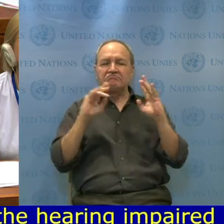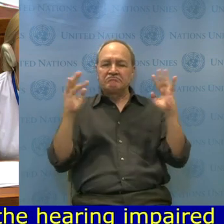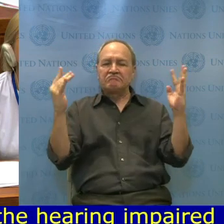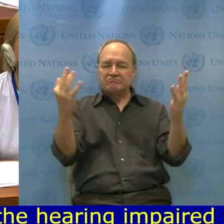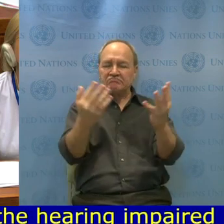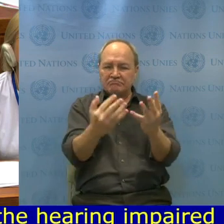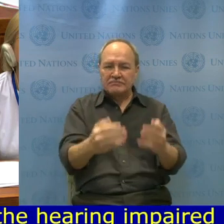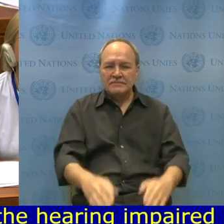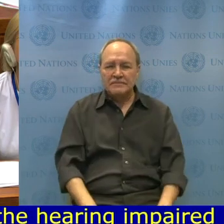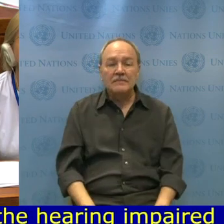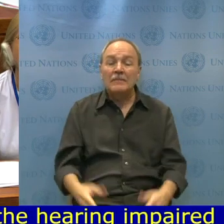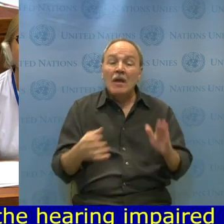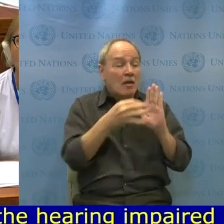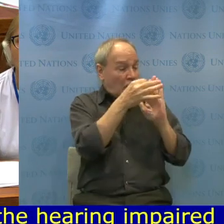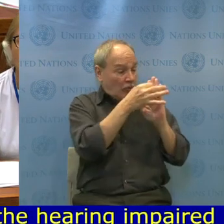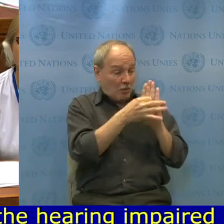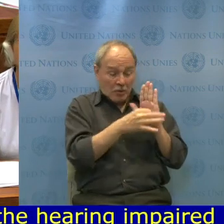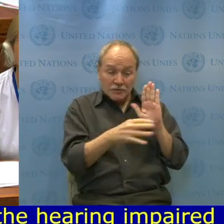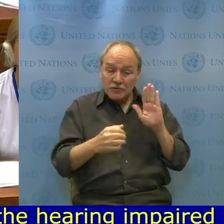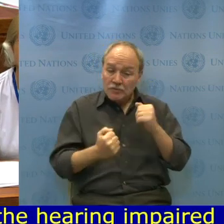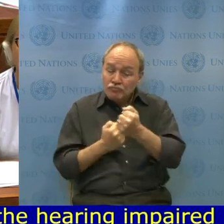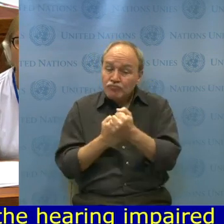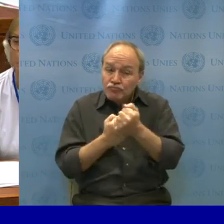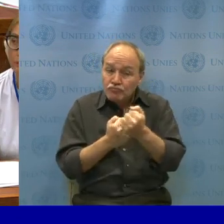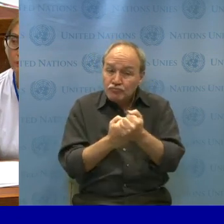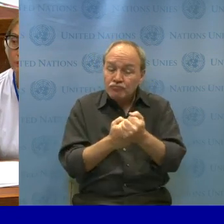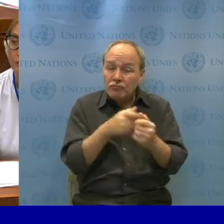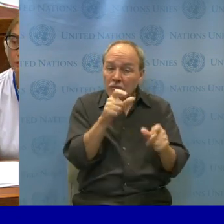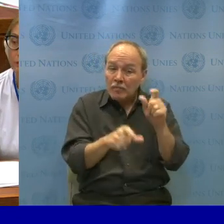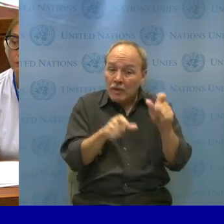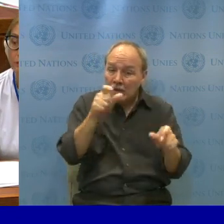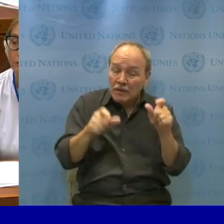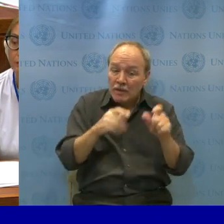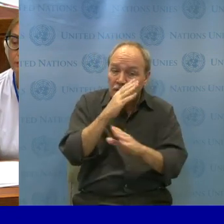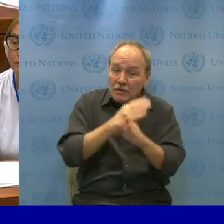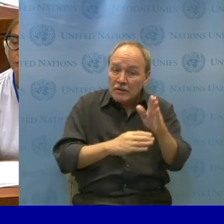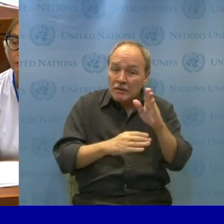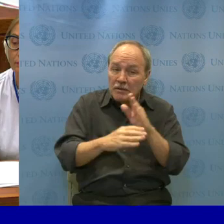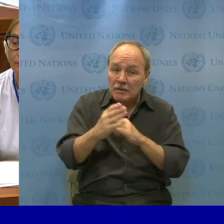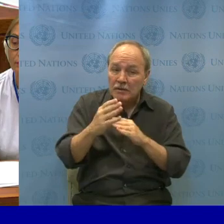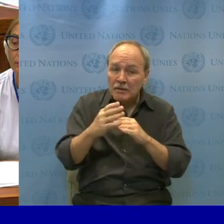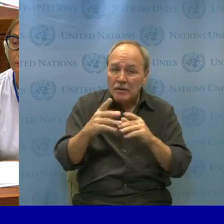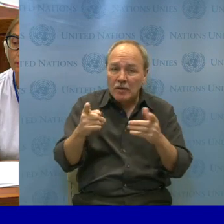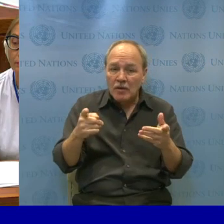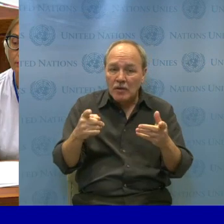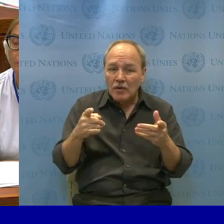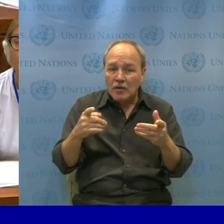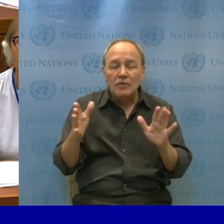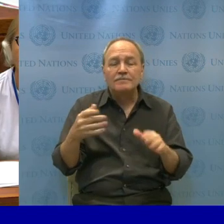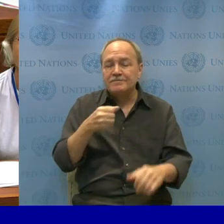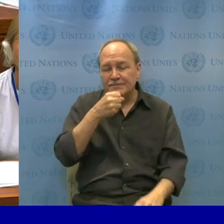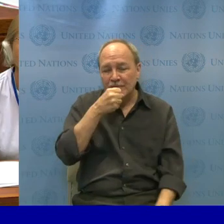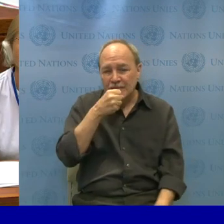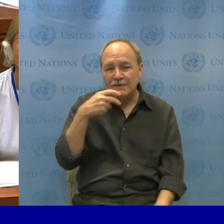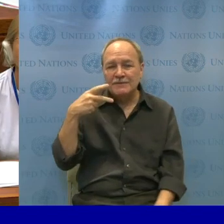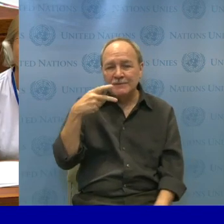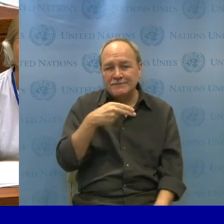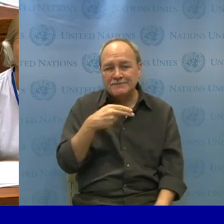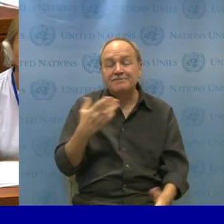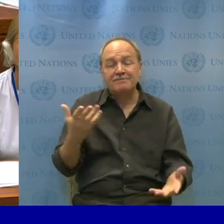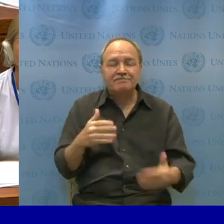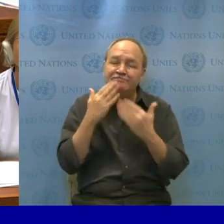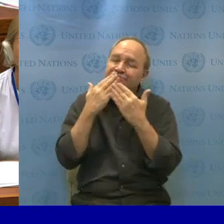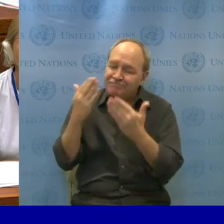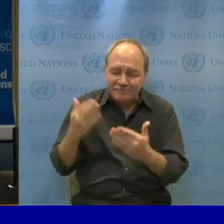policy in favor of the rights of persons with disabilities, sound is cut. Thank you. Much.